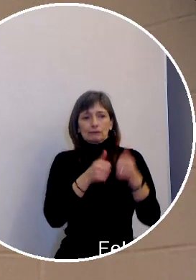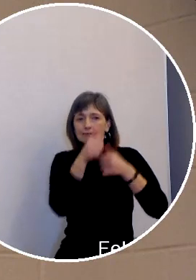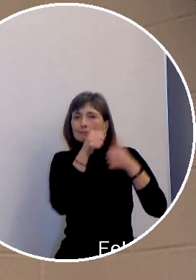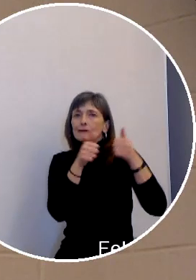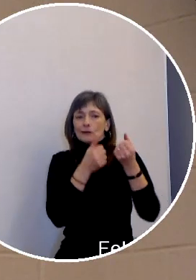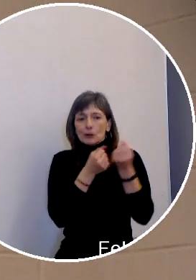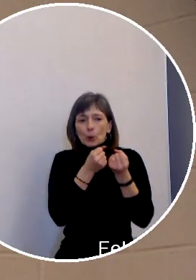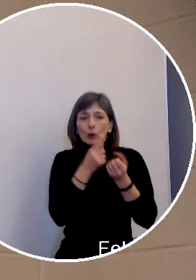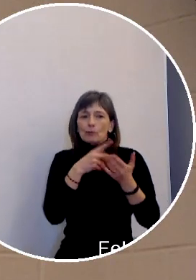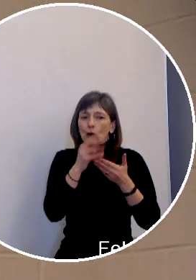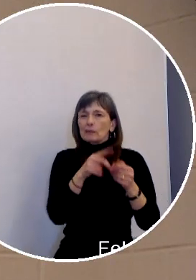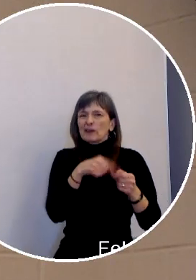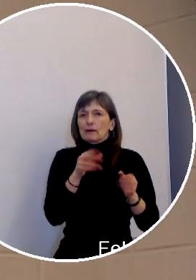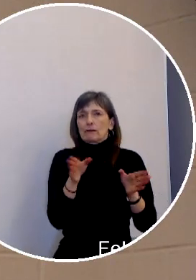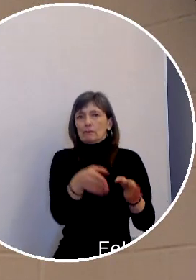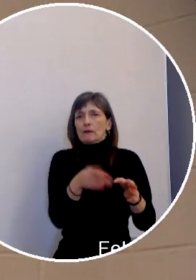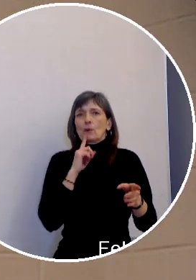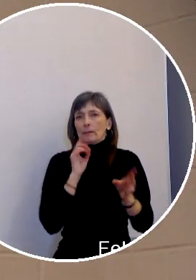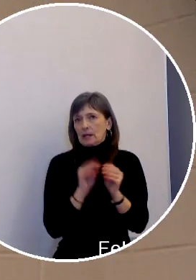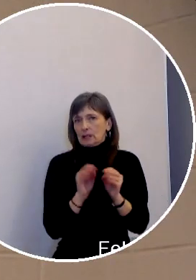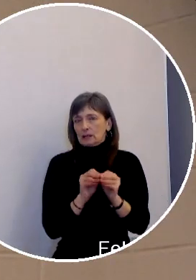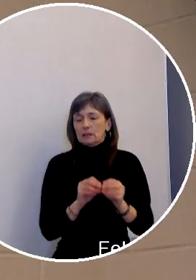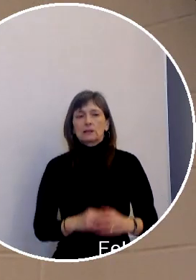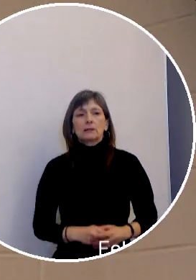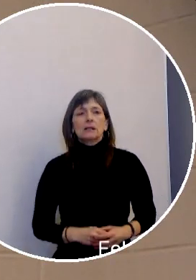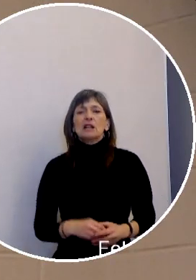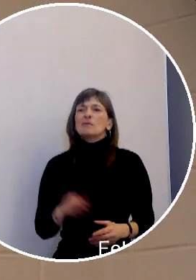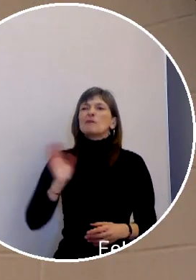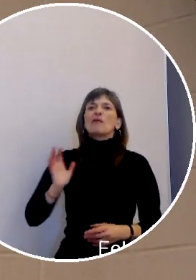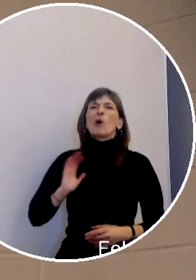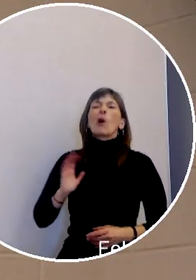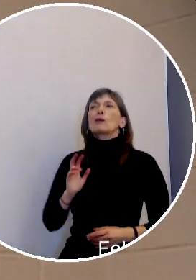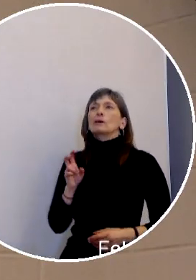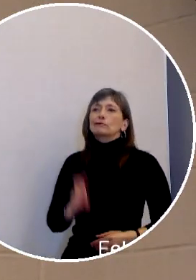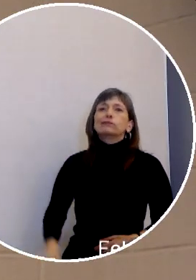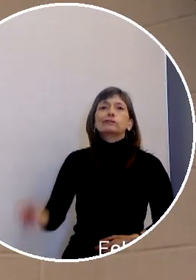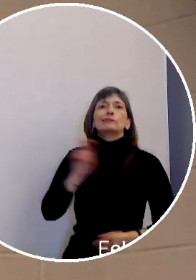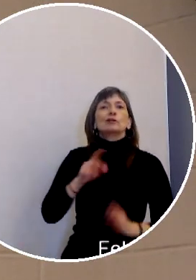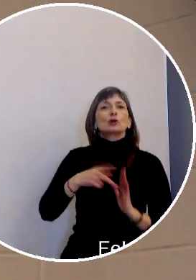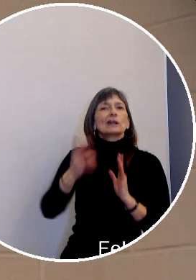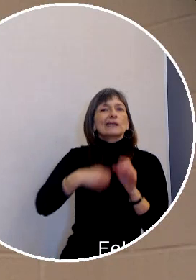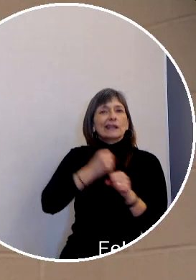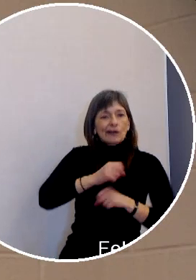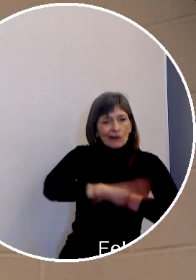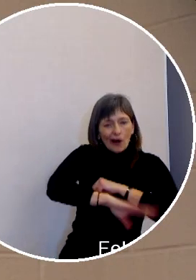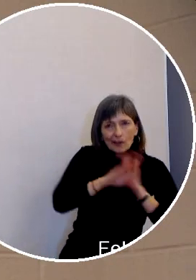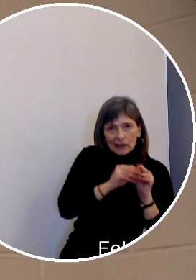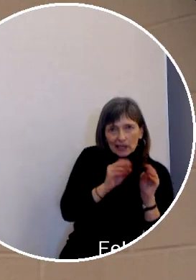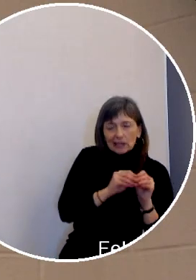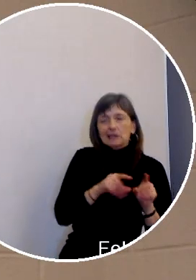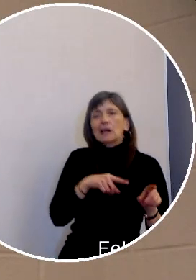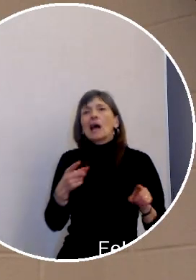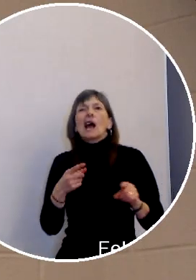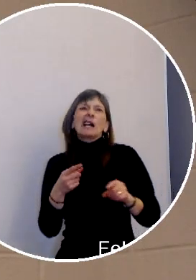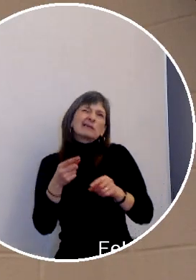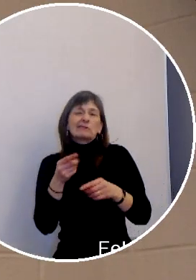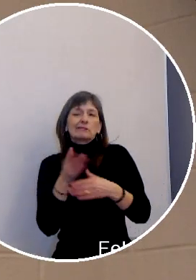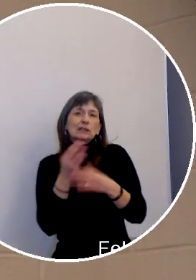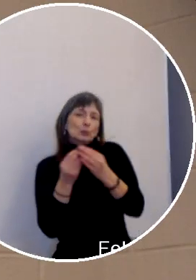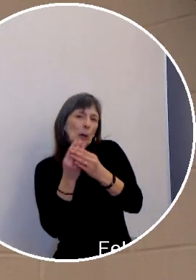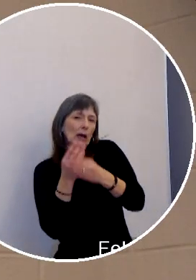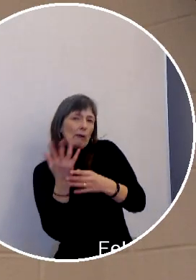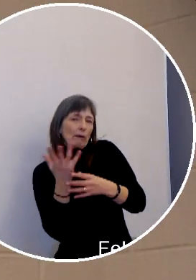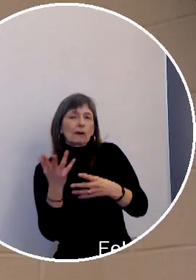and those who support them in programs. Traditionally, we've gone around the province twice a year. We have fall meetings and we have winter meetings or winter-spring